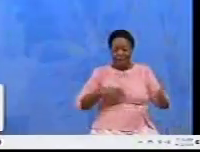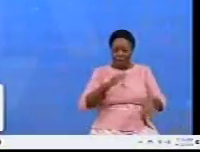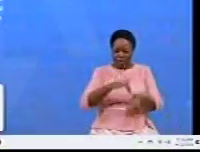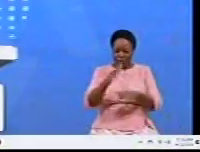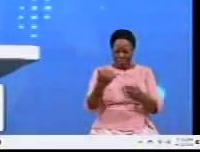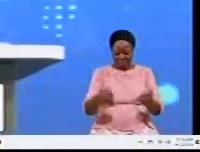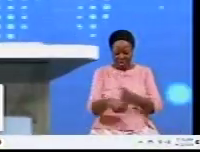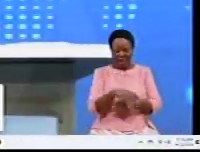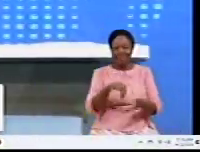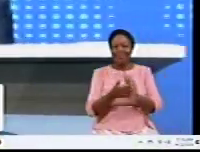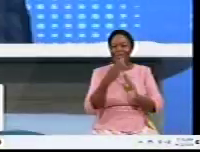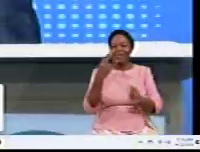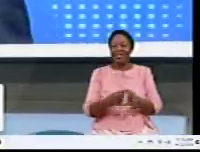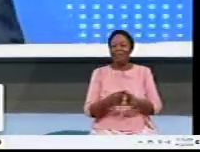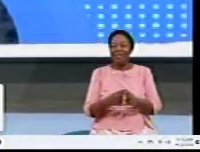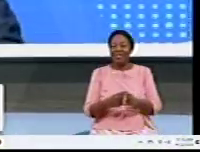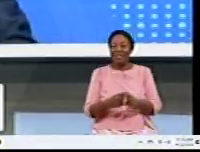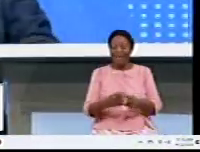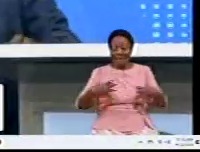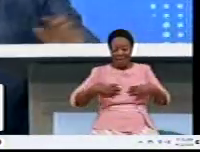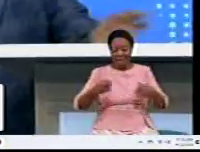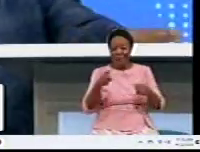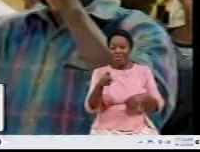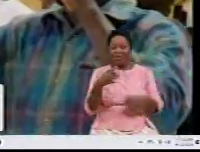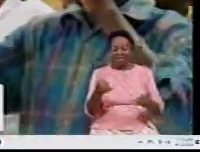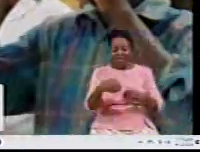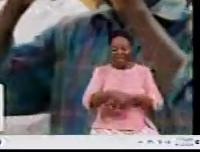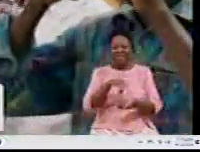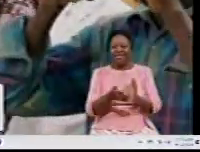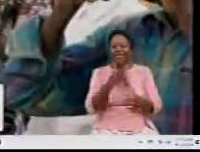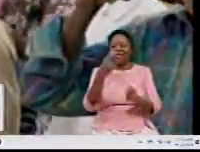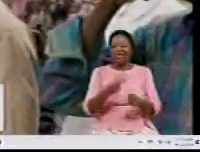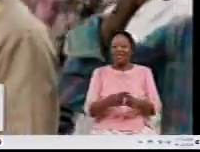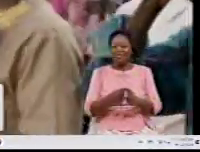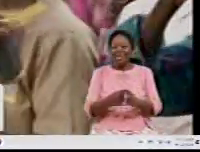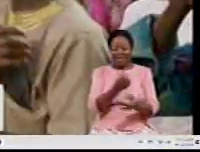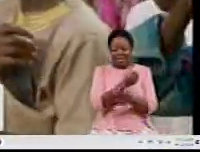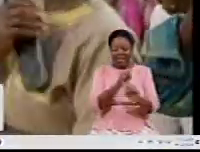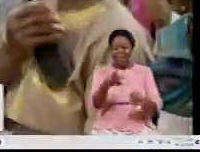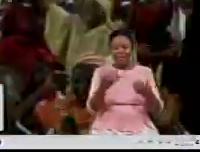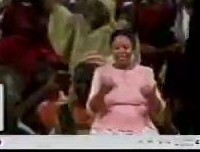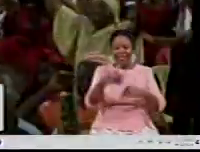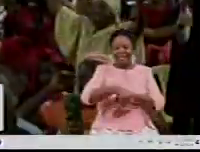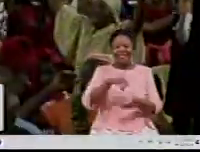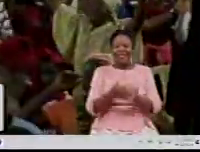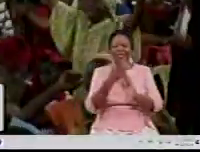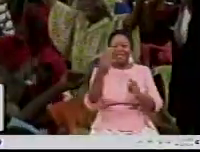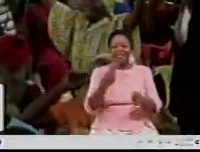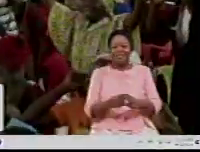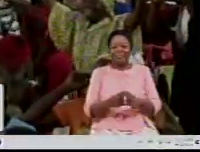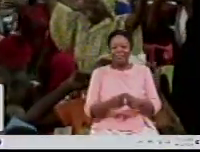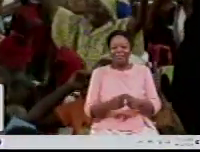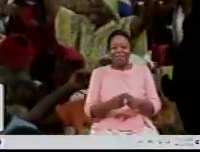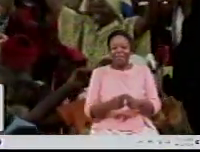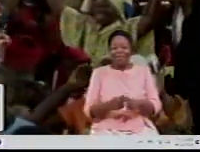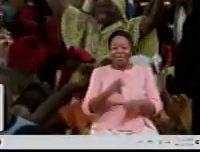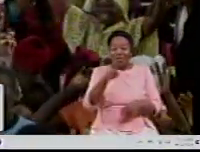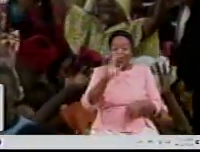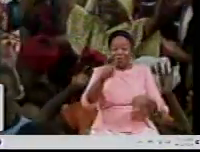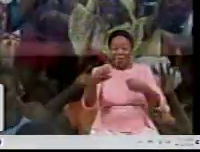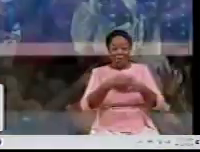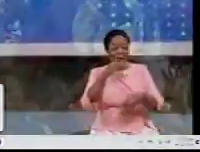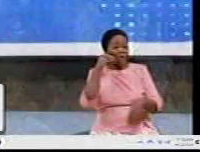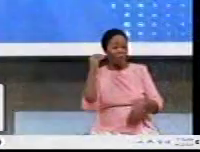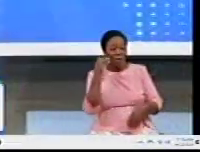tonight, heal you tonight, save you tonight. You'll go back home